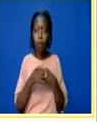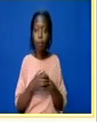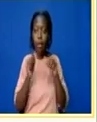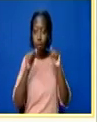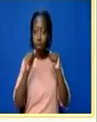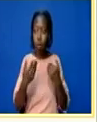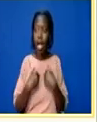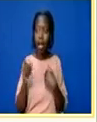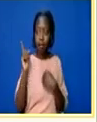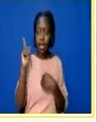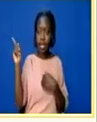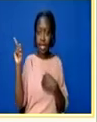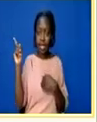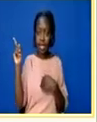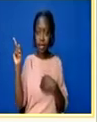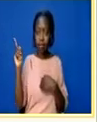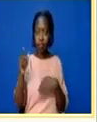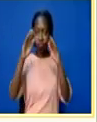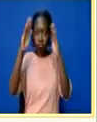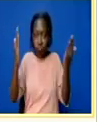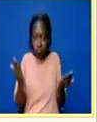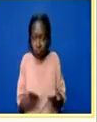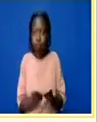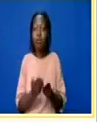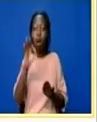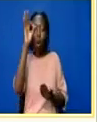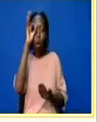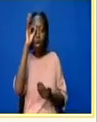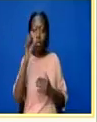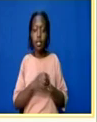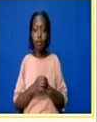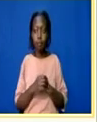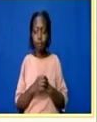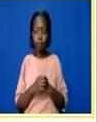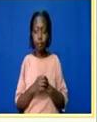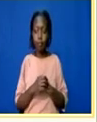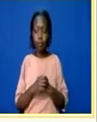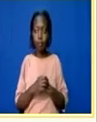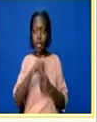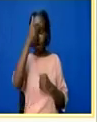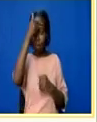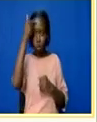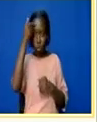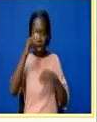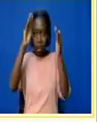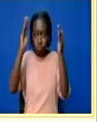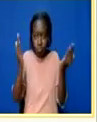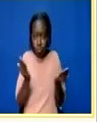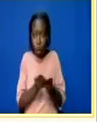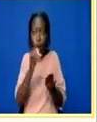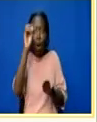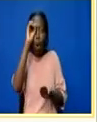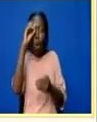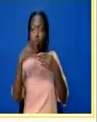these kind of channels happening, V-shaped and the U-shaped. And since they are V-shaped and U-shaped, they are